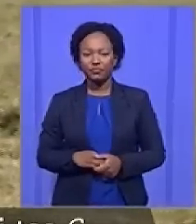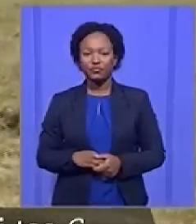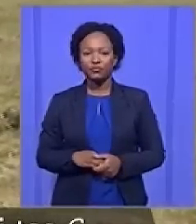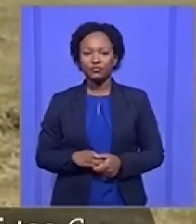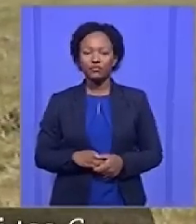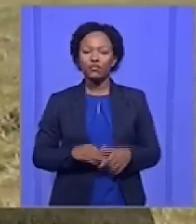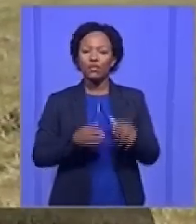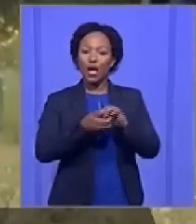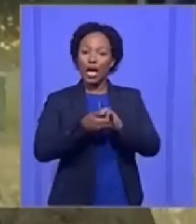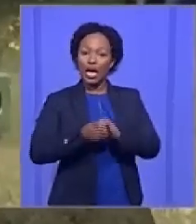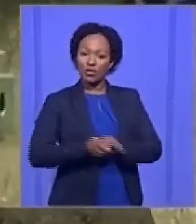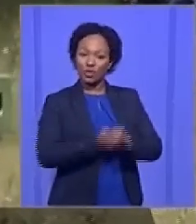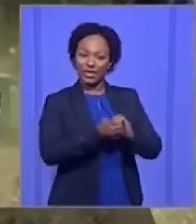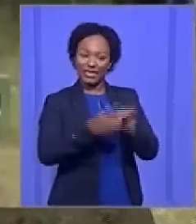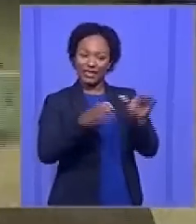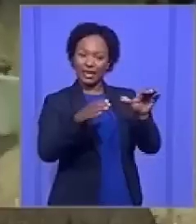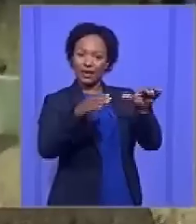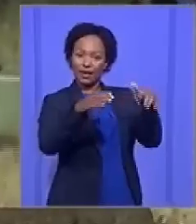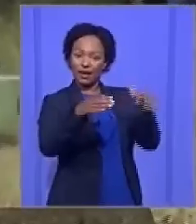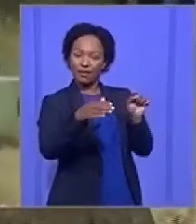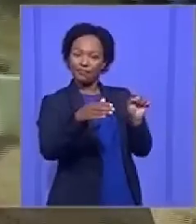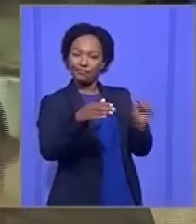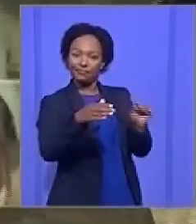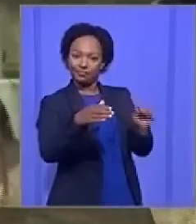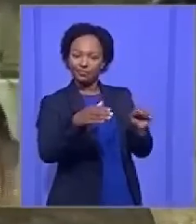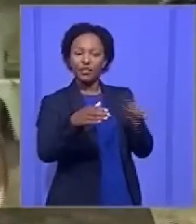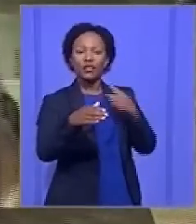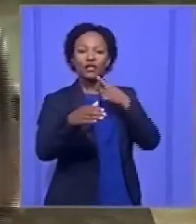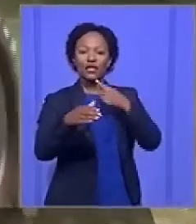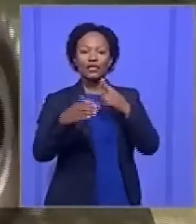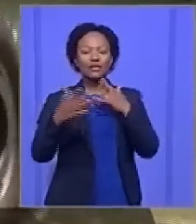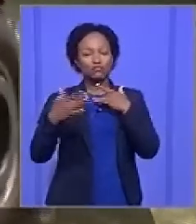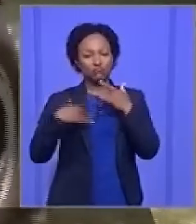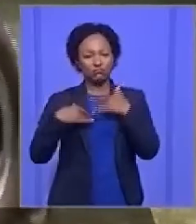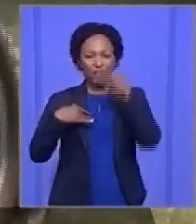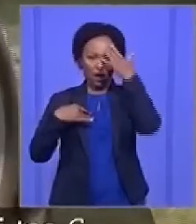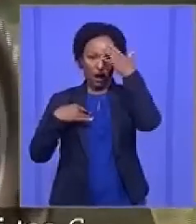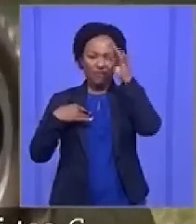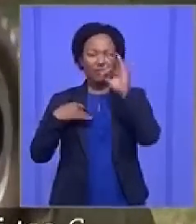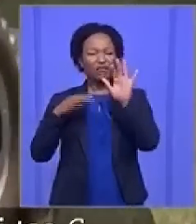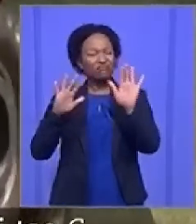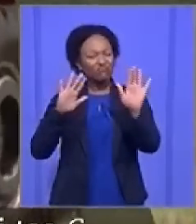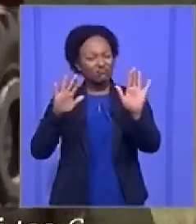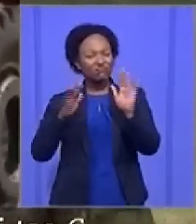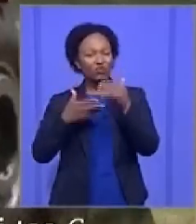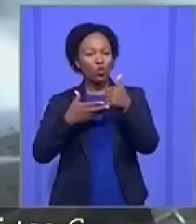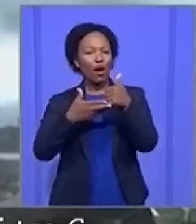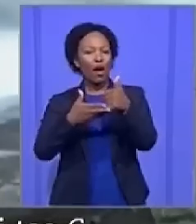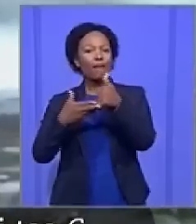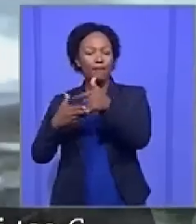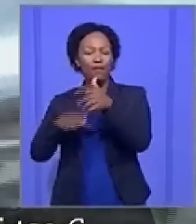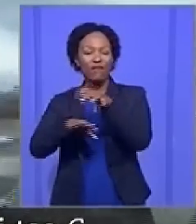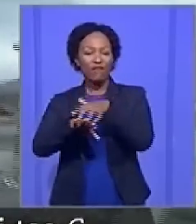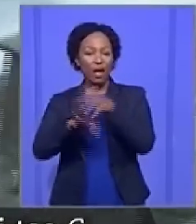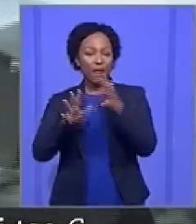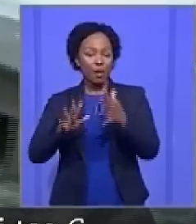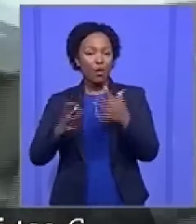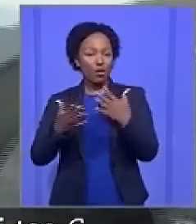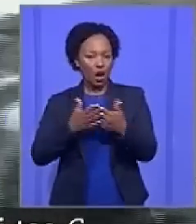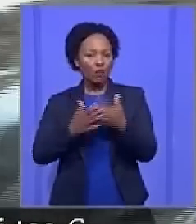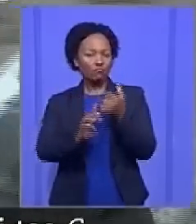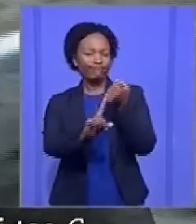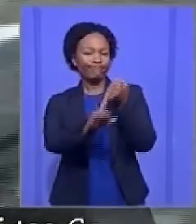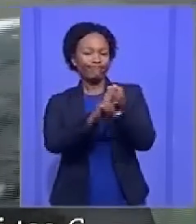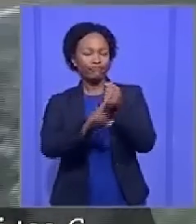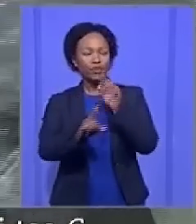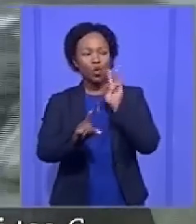Mokgatlo wa dihwai Afrika Borwa o entse kgoeletso ho mmuso ho thusa dihwai tse ka tshwanang tsa ameha tlhokehong ya metsi. Sena se